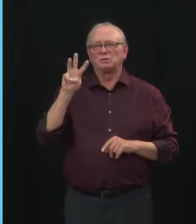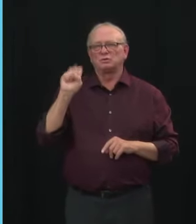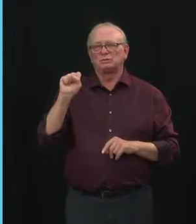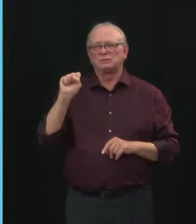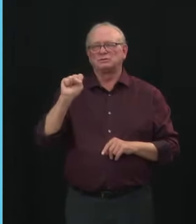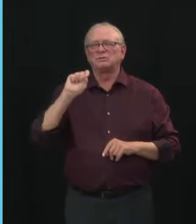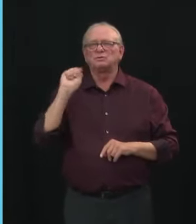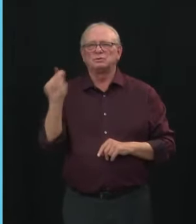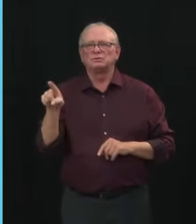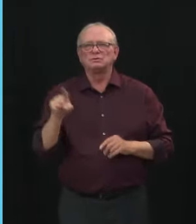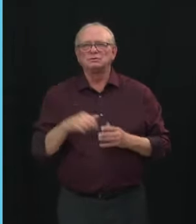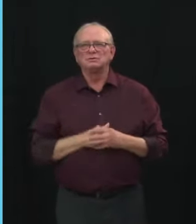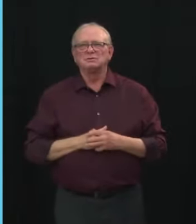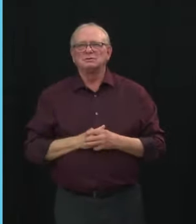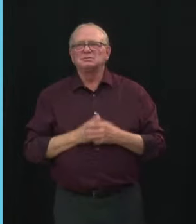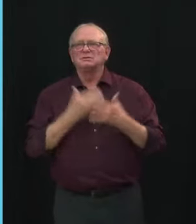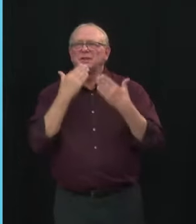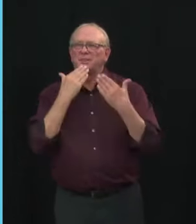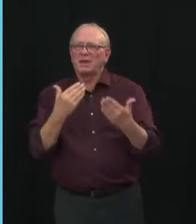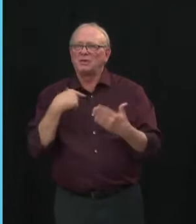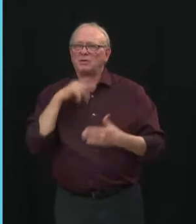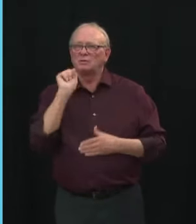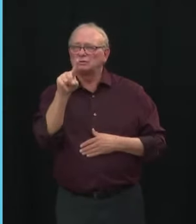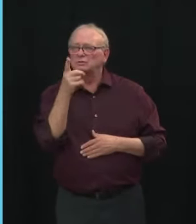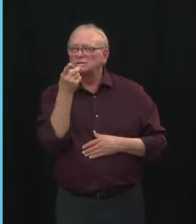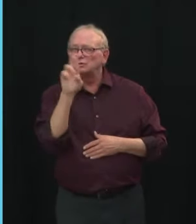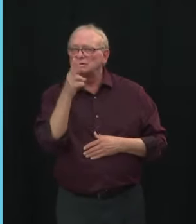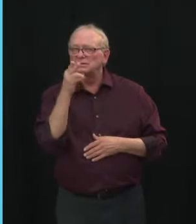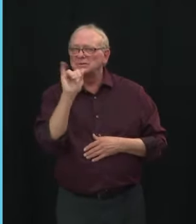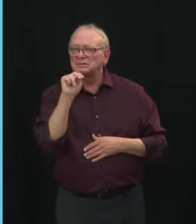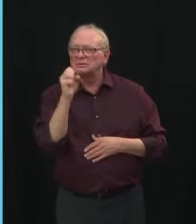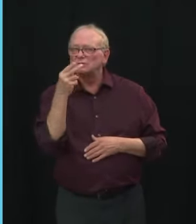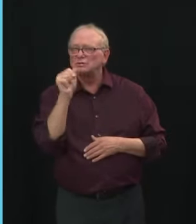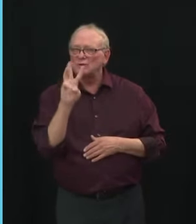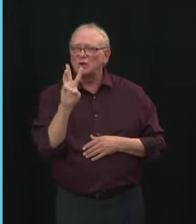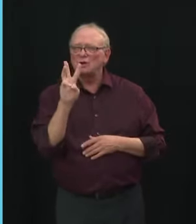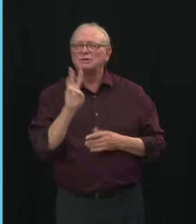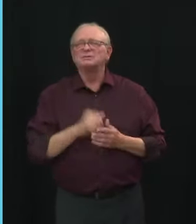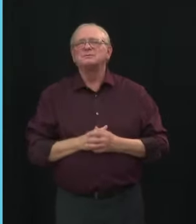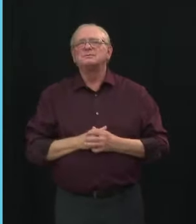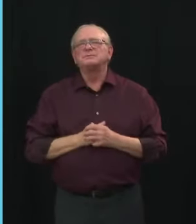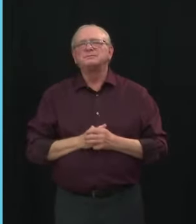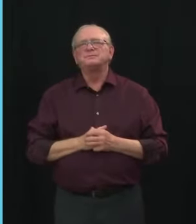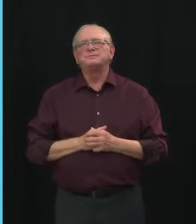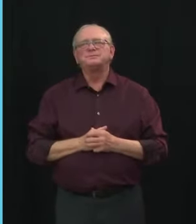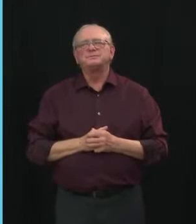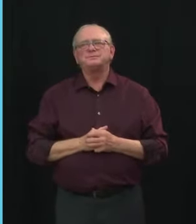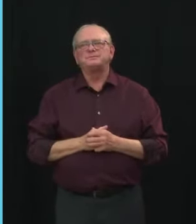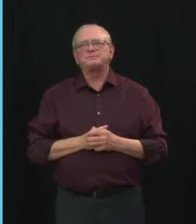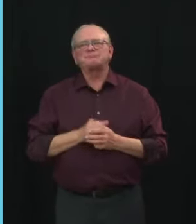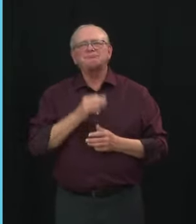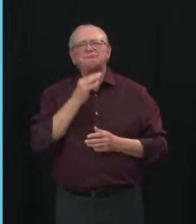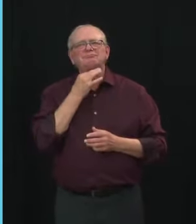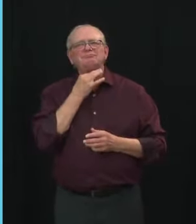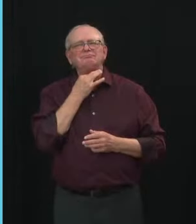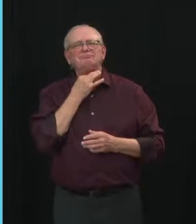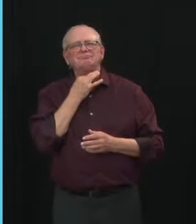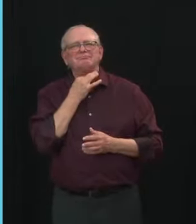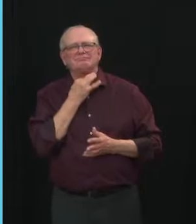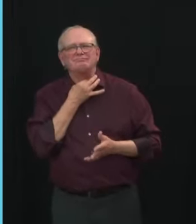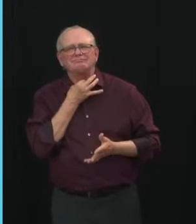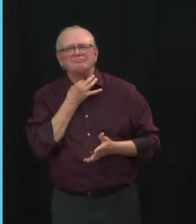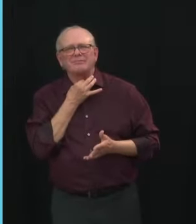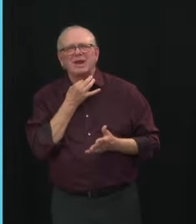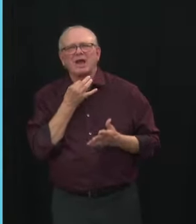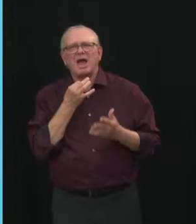Thanks for taking my question. This is for Dr. Hinshaw. I'm just wondering what Alberta is seeing in terms of reinfection or breakthrough infections. How often are